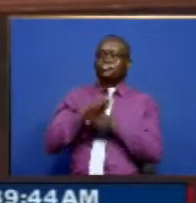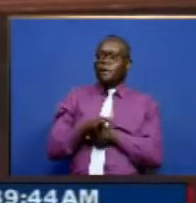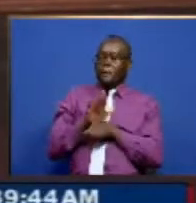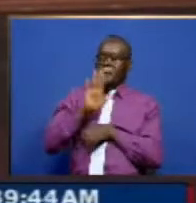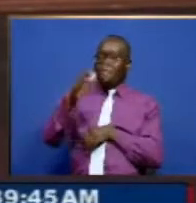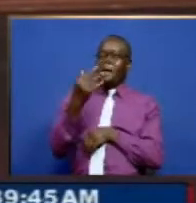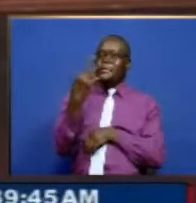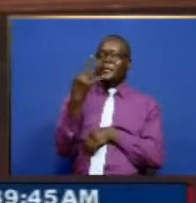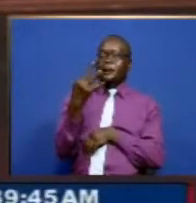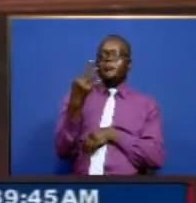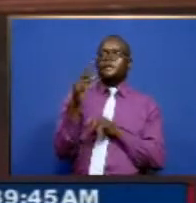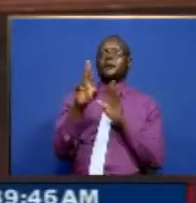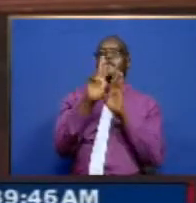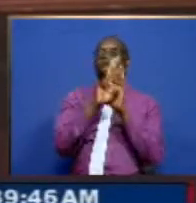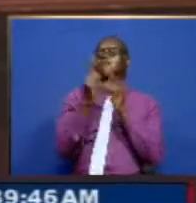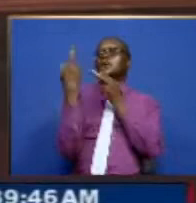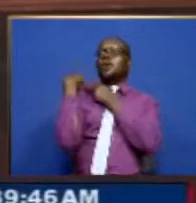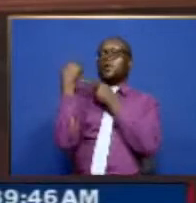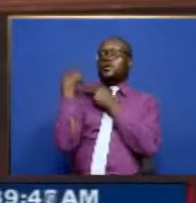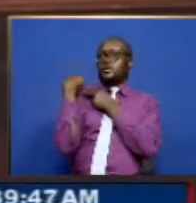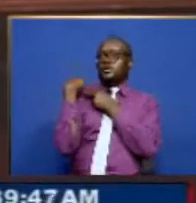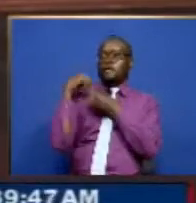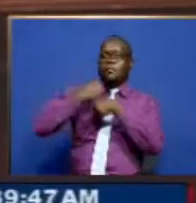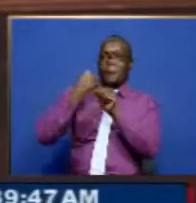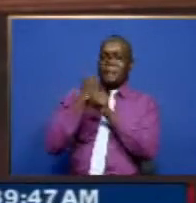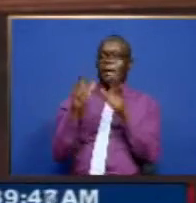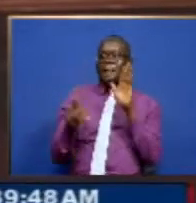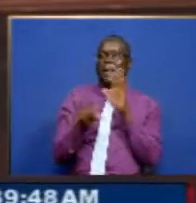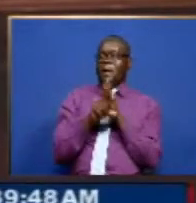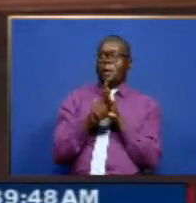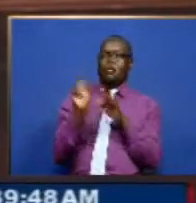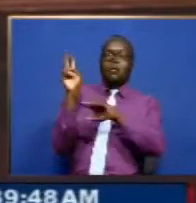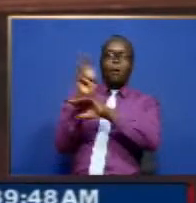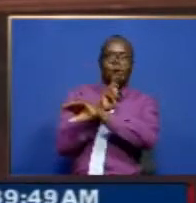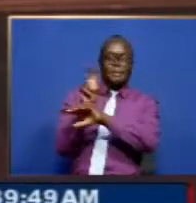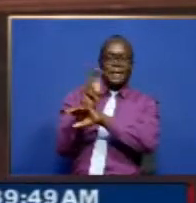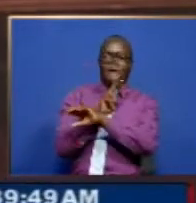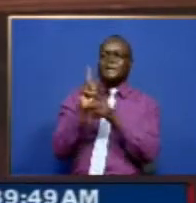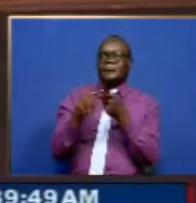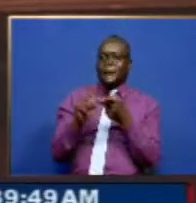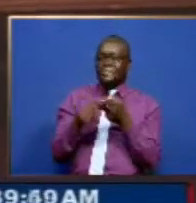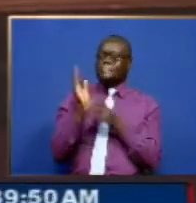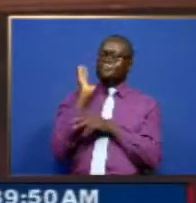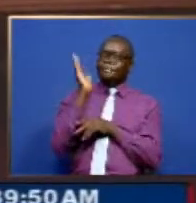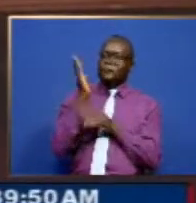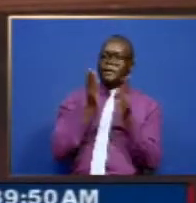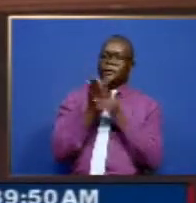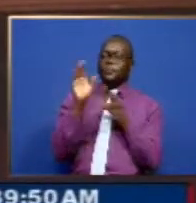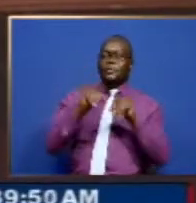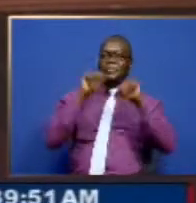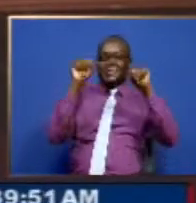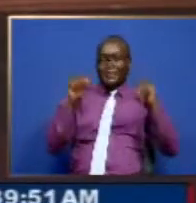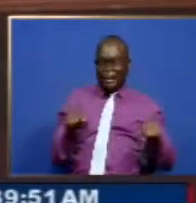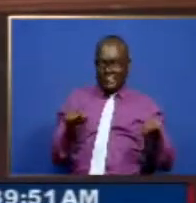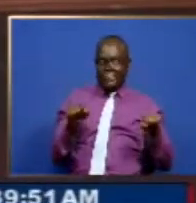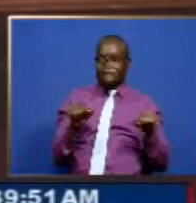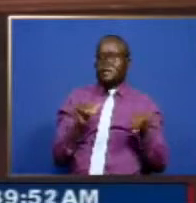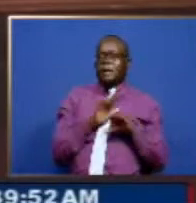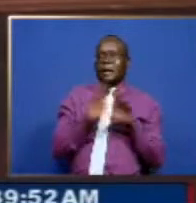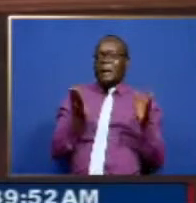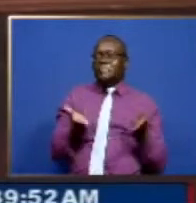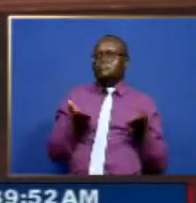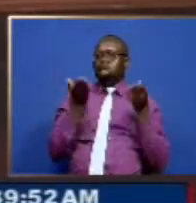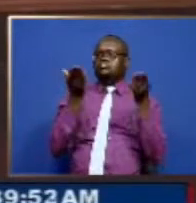three cardinal roles of legislation, oversight, and representation through systematic